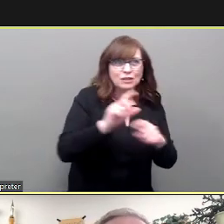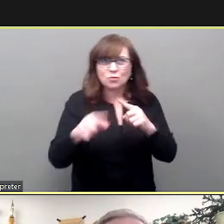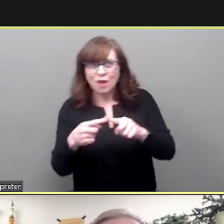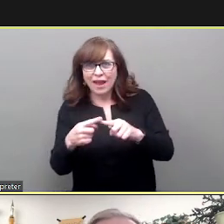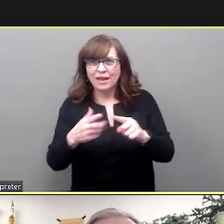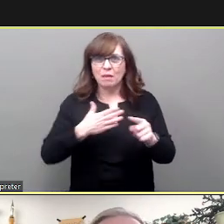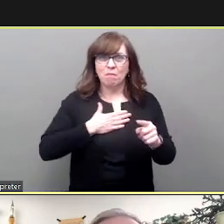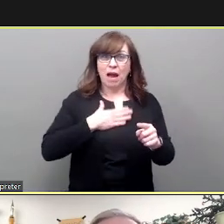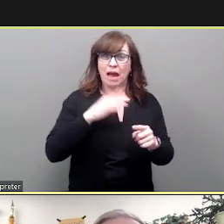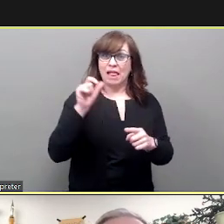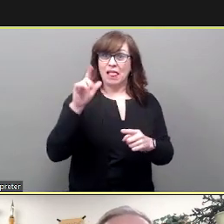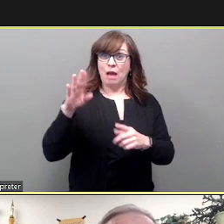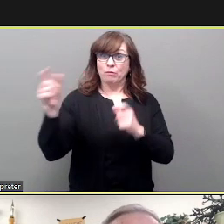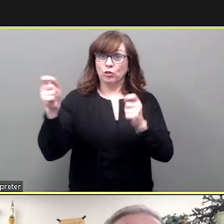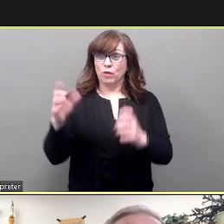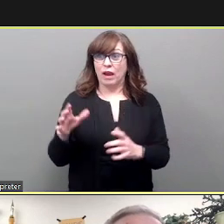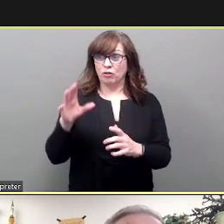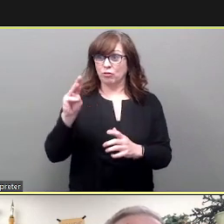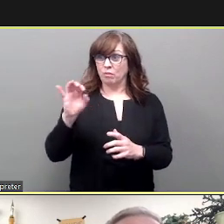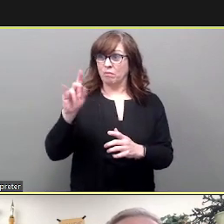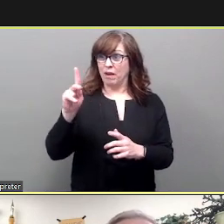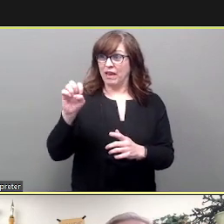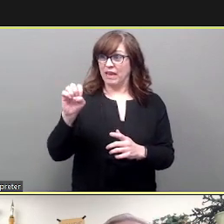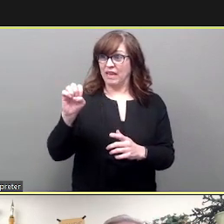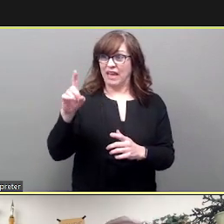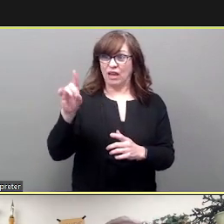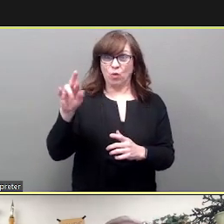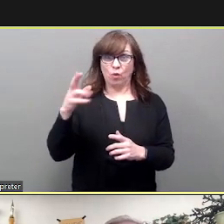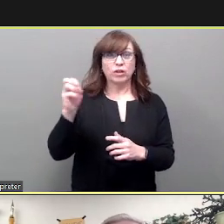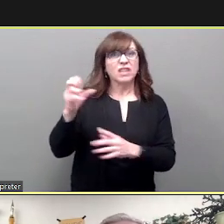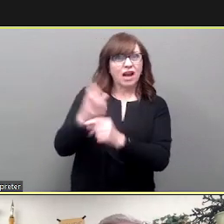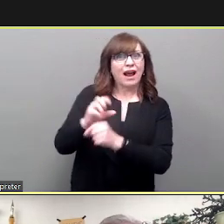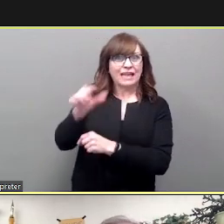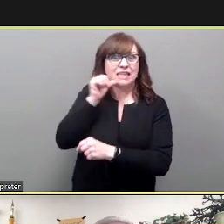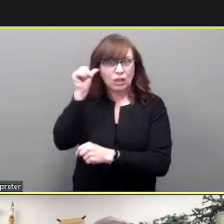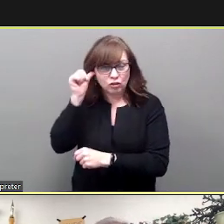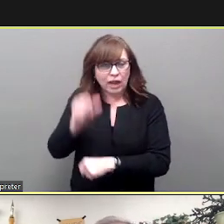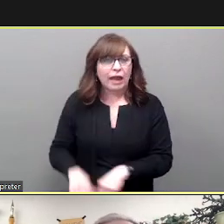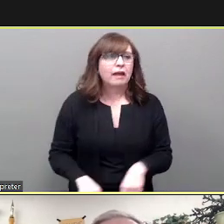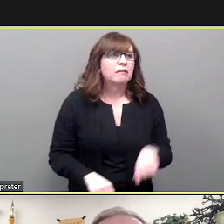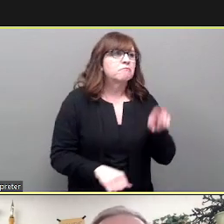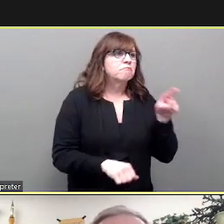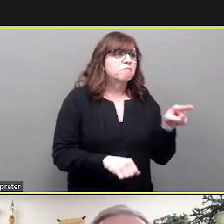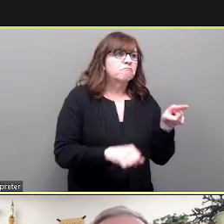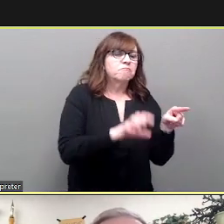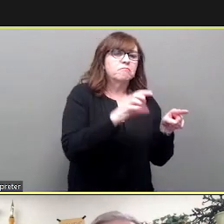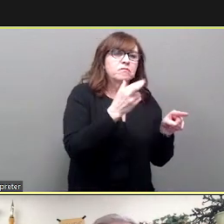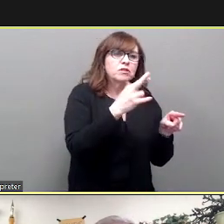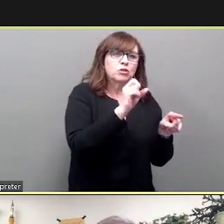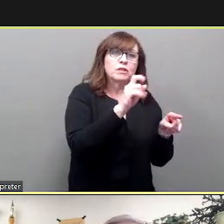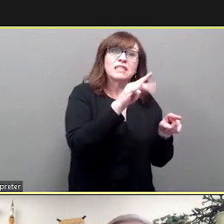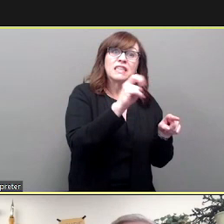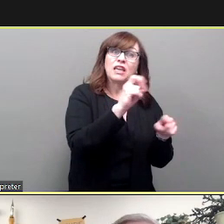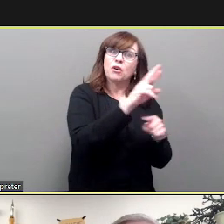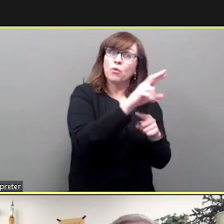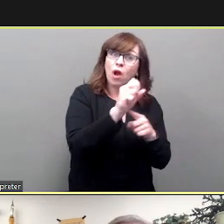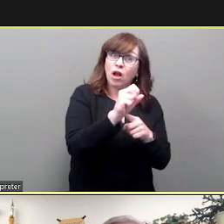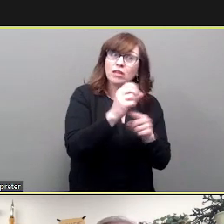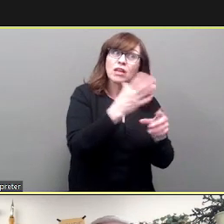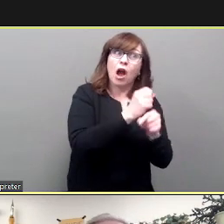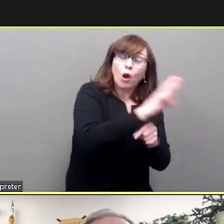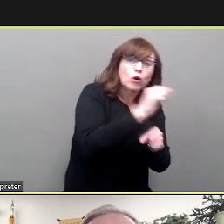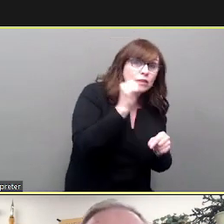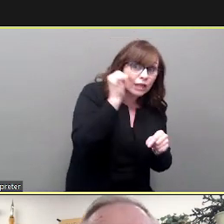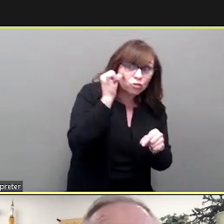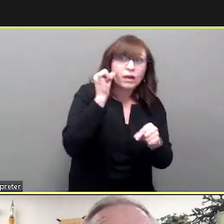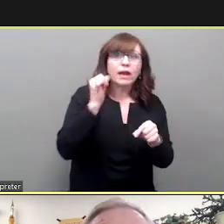Edwards, got his yesterday. Christine Ross, both of those folks are physicians, got hers yesterday.